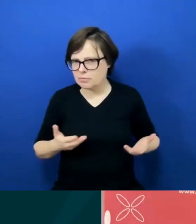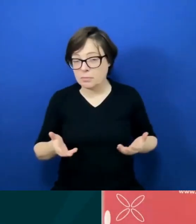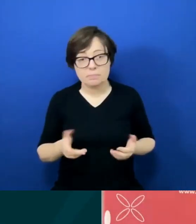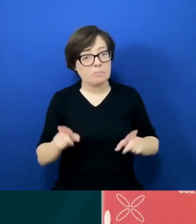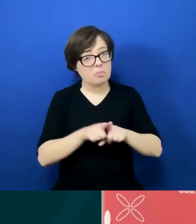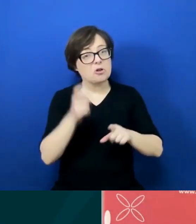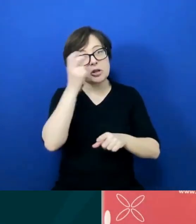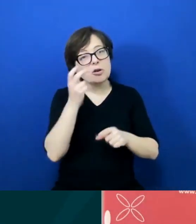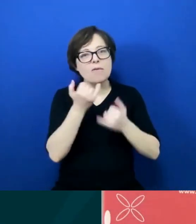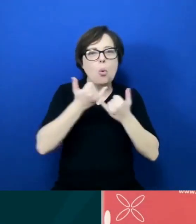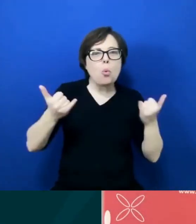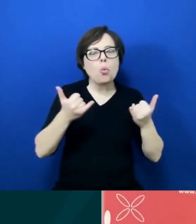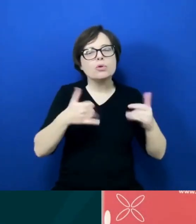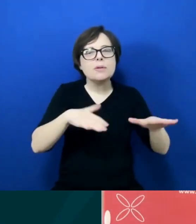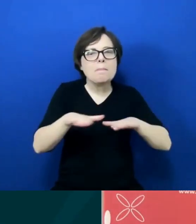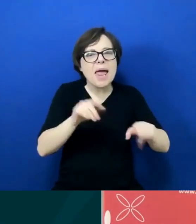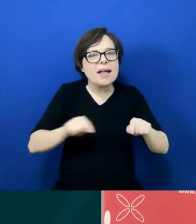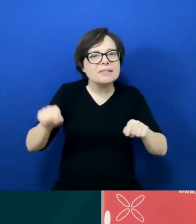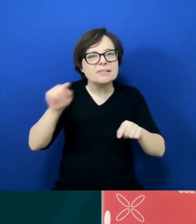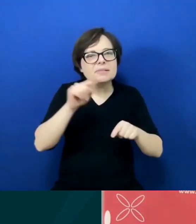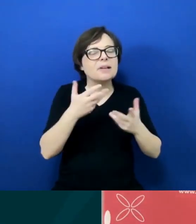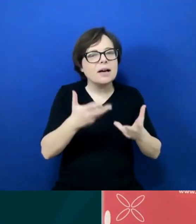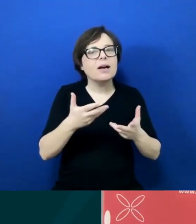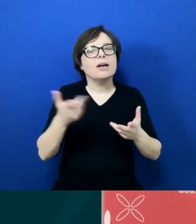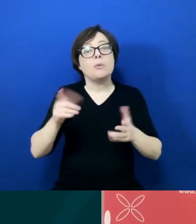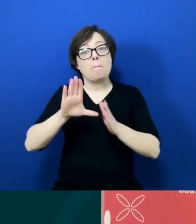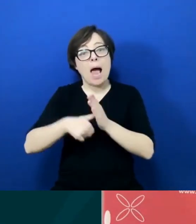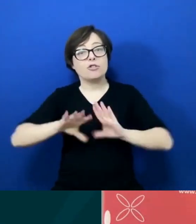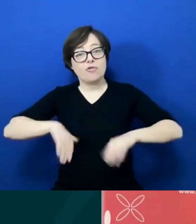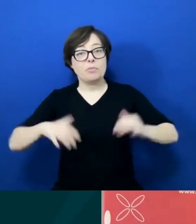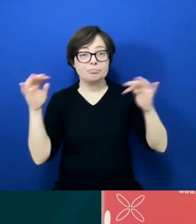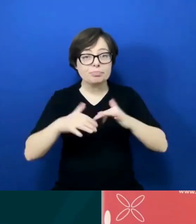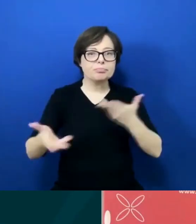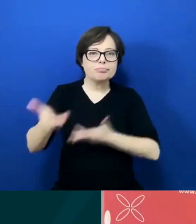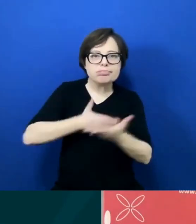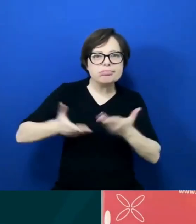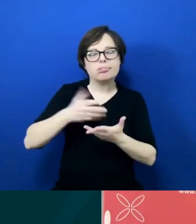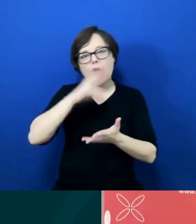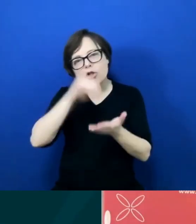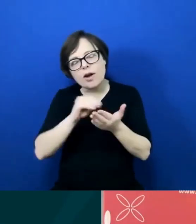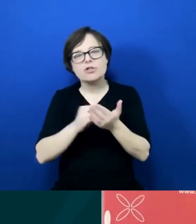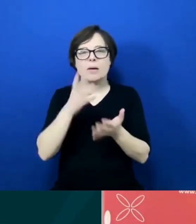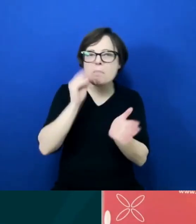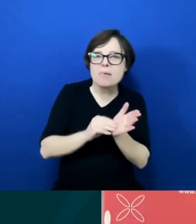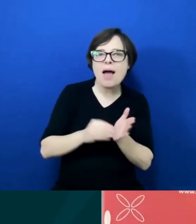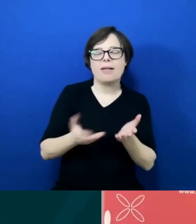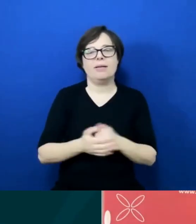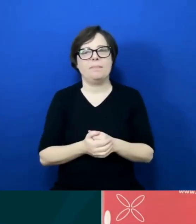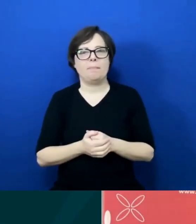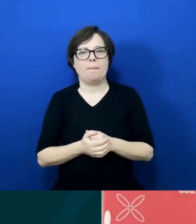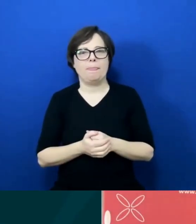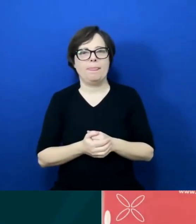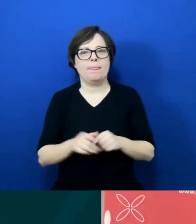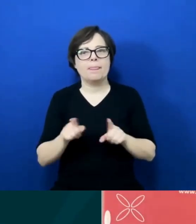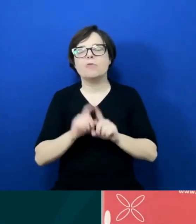What was very interesting was those different places where Swiss towns can share their